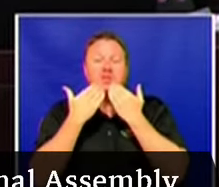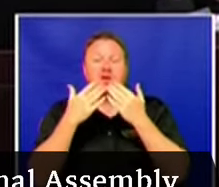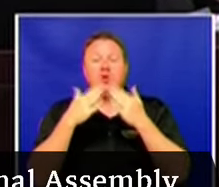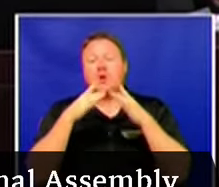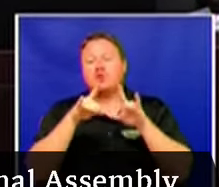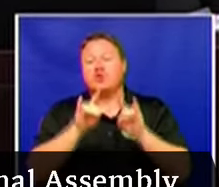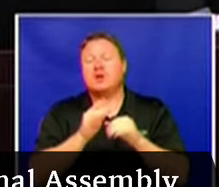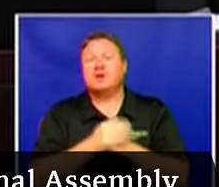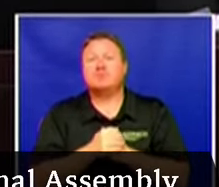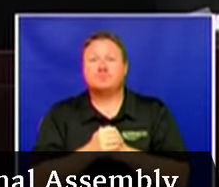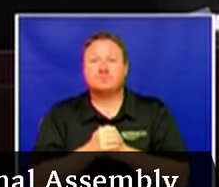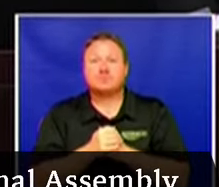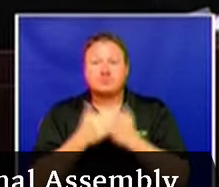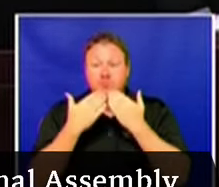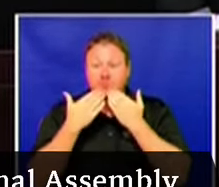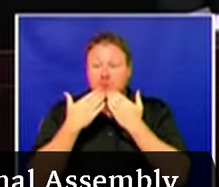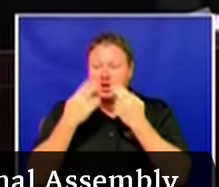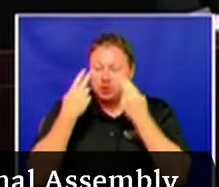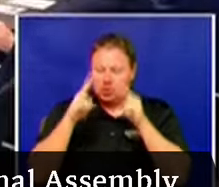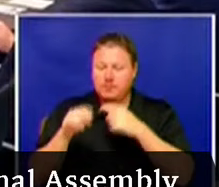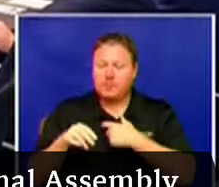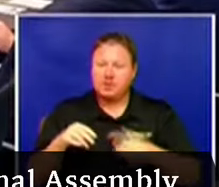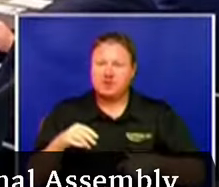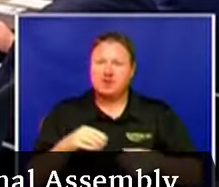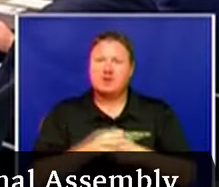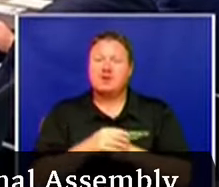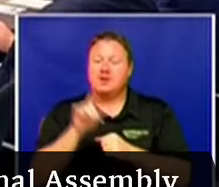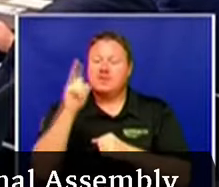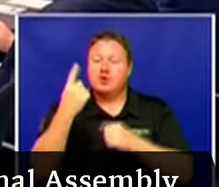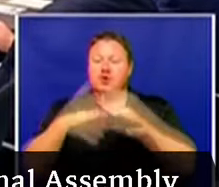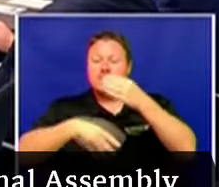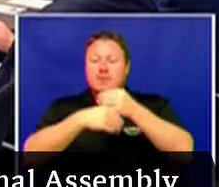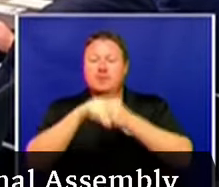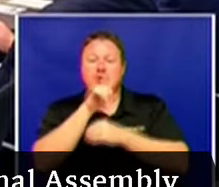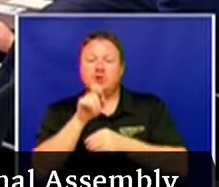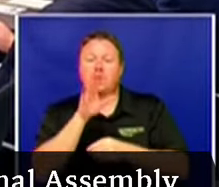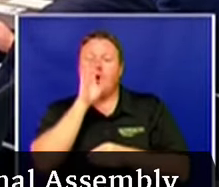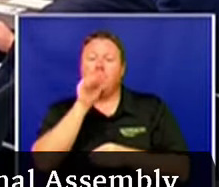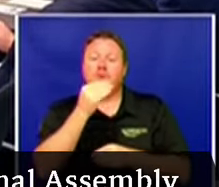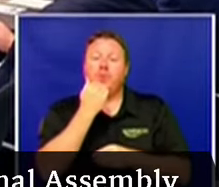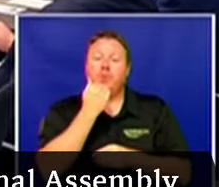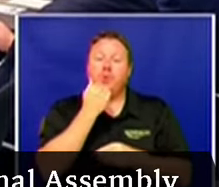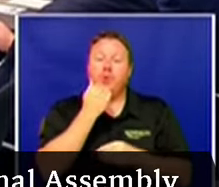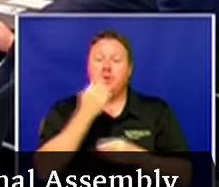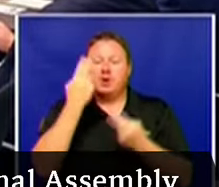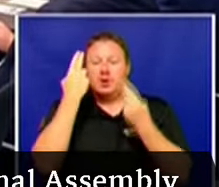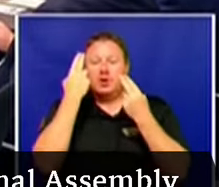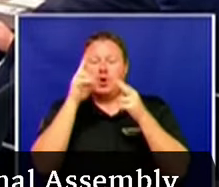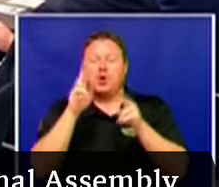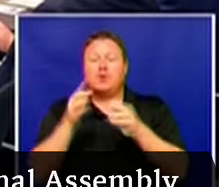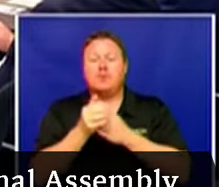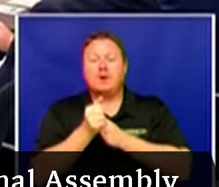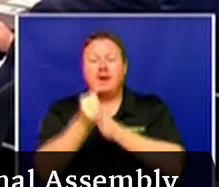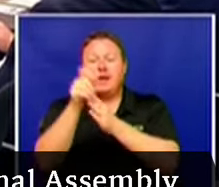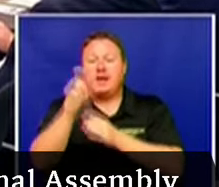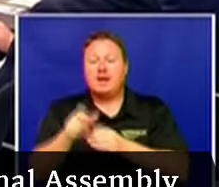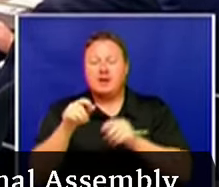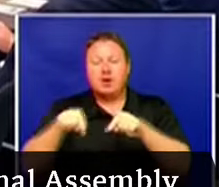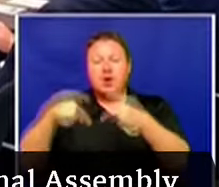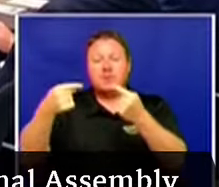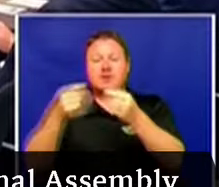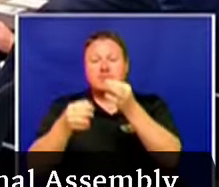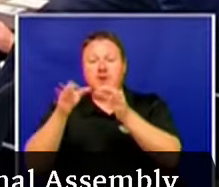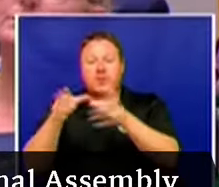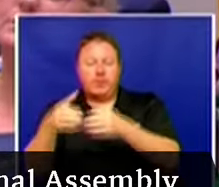Chair. Thank you, Honourable President. The first supplementary question will be asked by the Honourable Leader of the Opposition. Thank you.